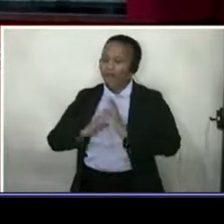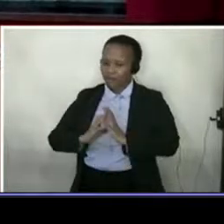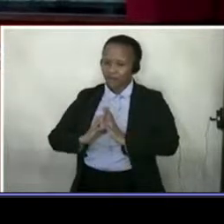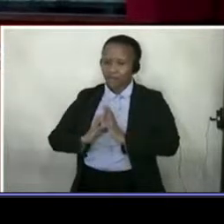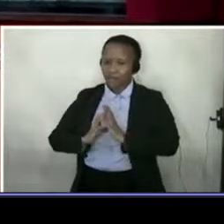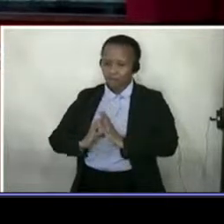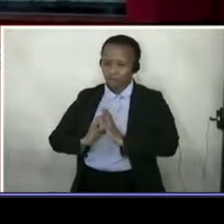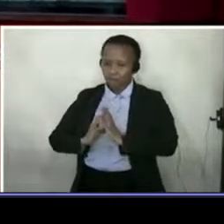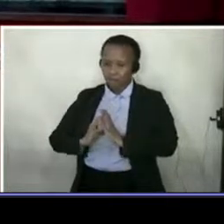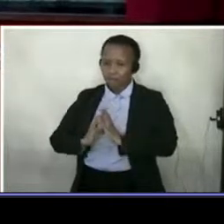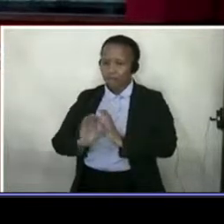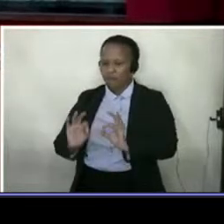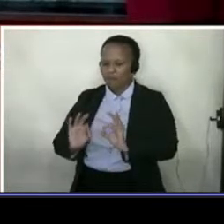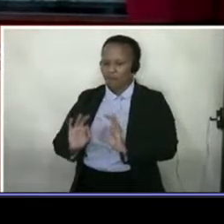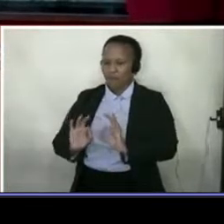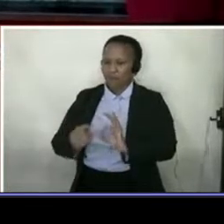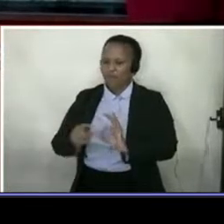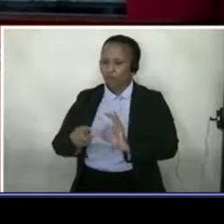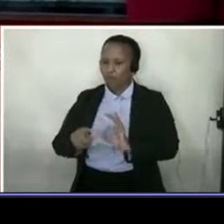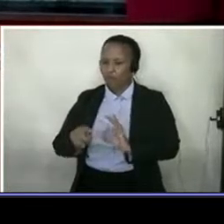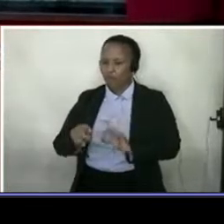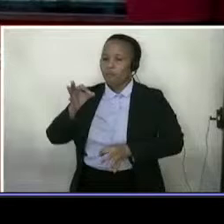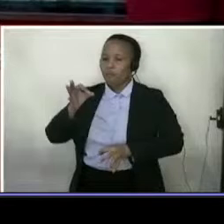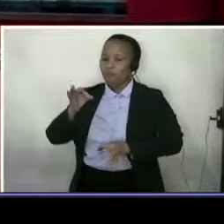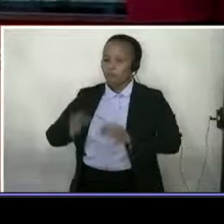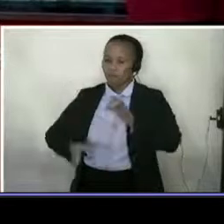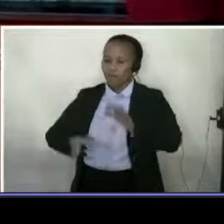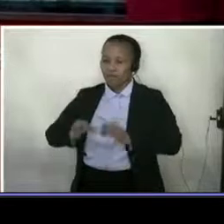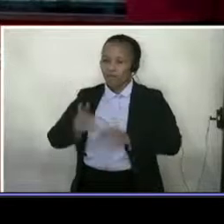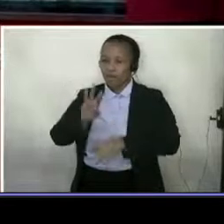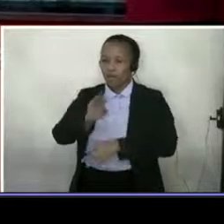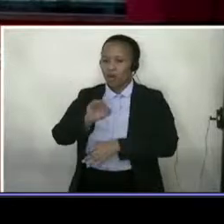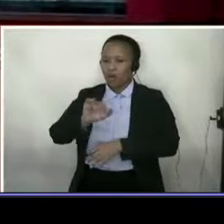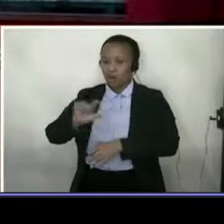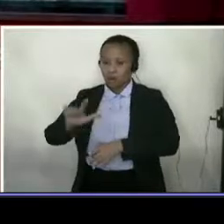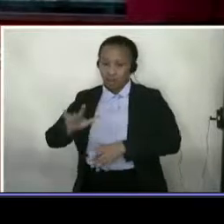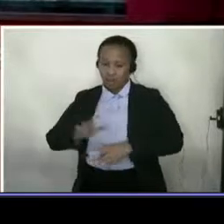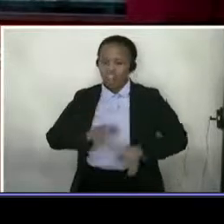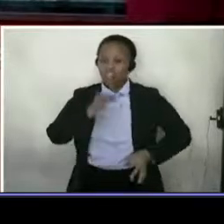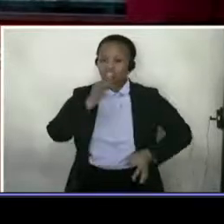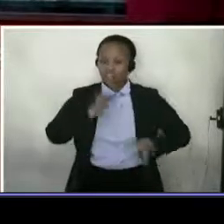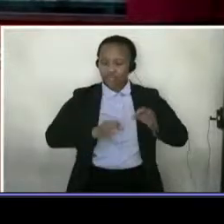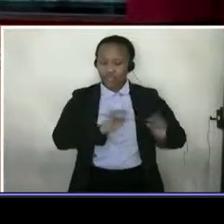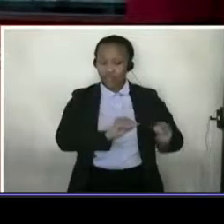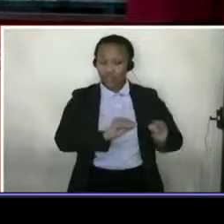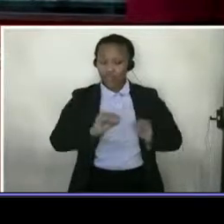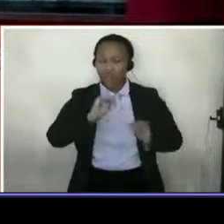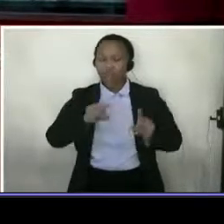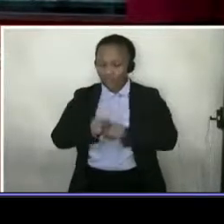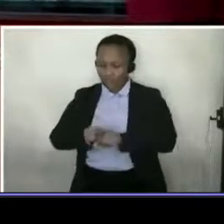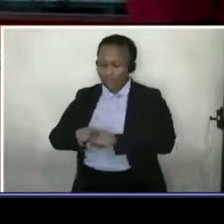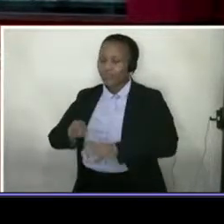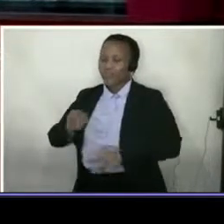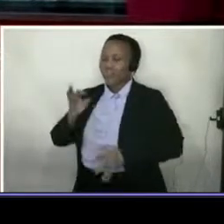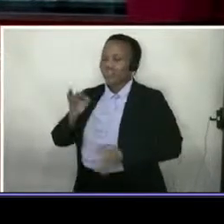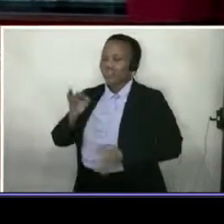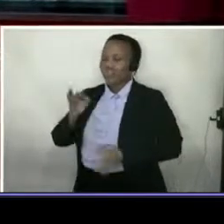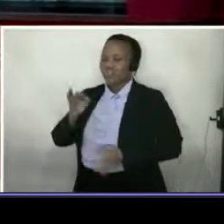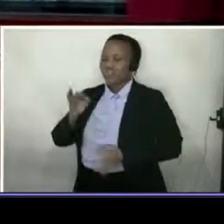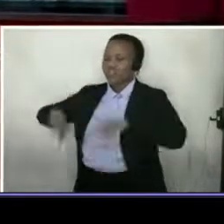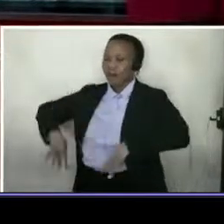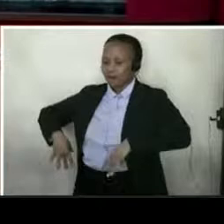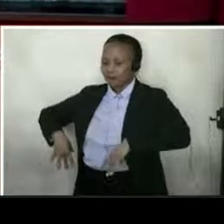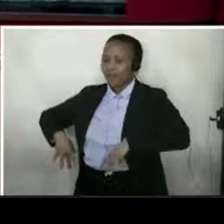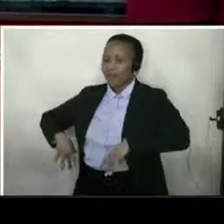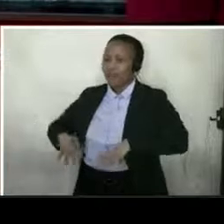will. Justice delayed is justice denied and breeds incompetent and a